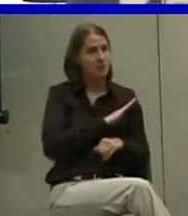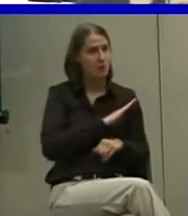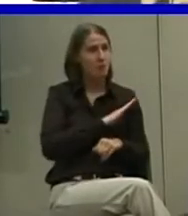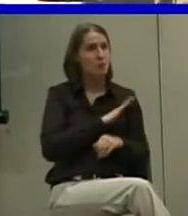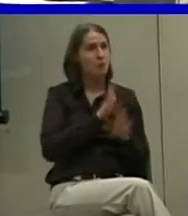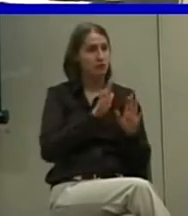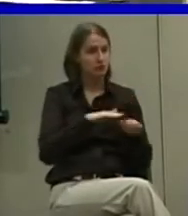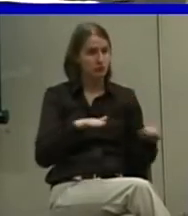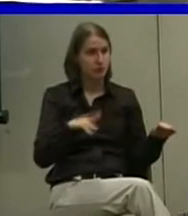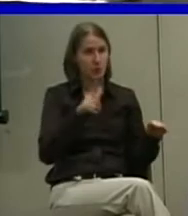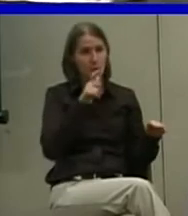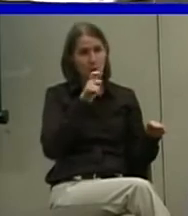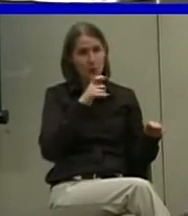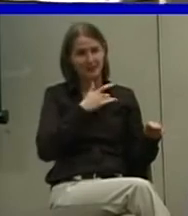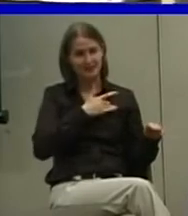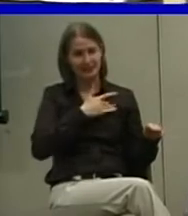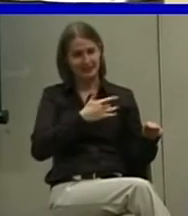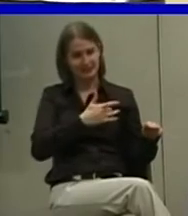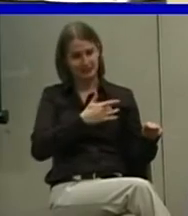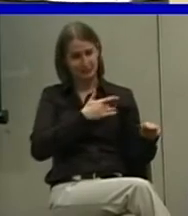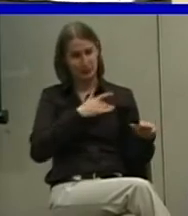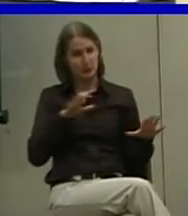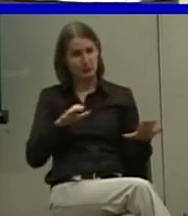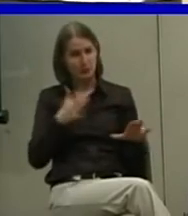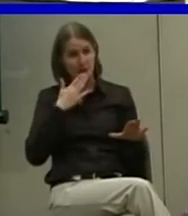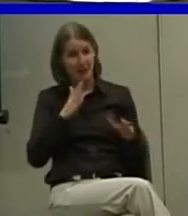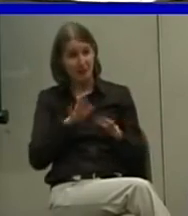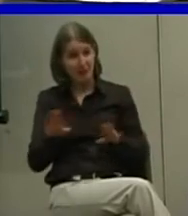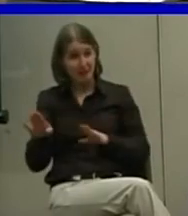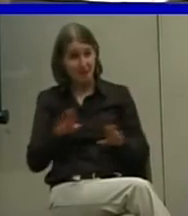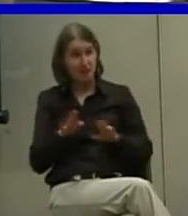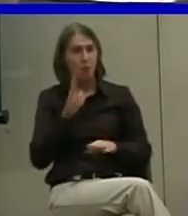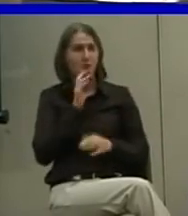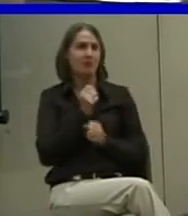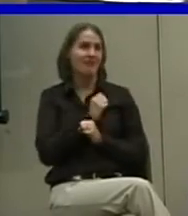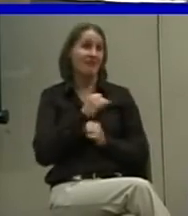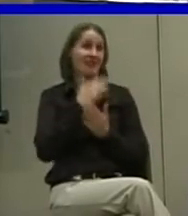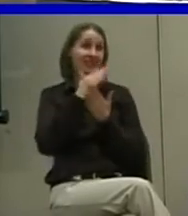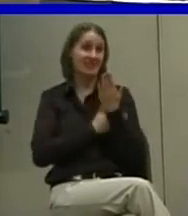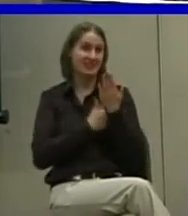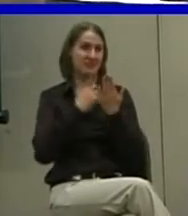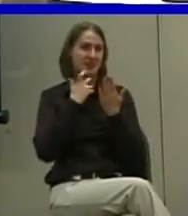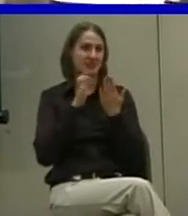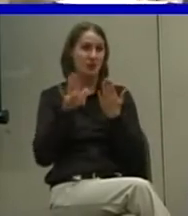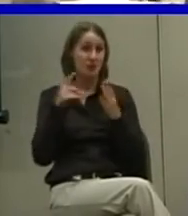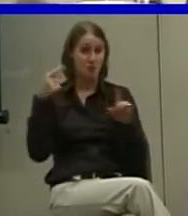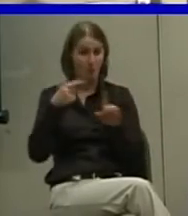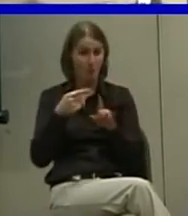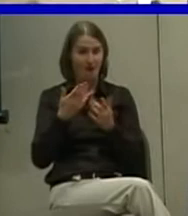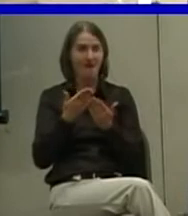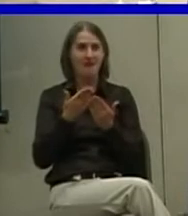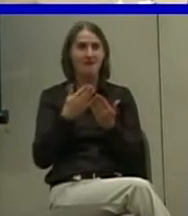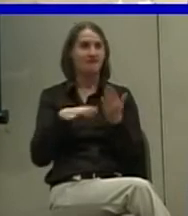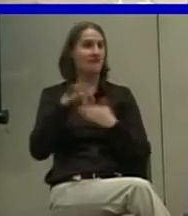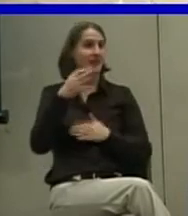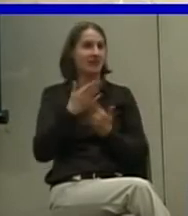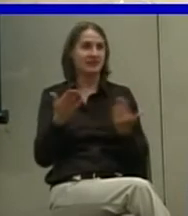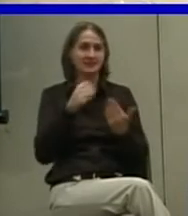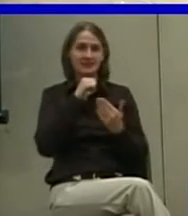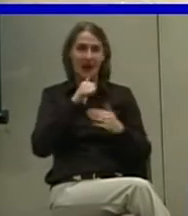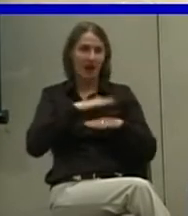to being in the red zone are kids that will love this list, because it's their goal in life to find things that are not on your